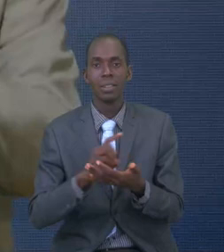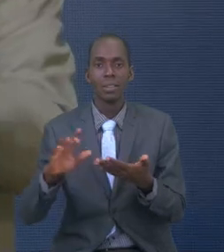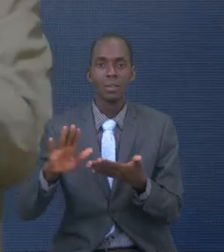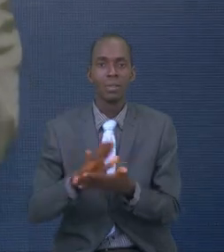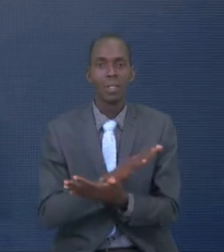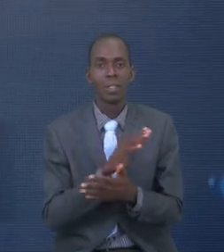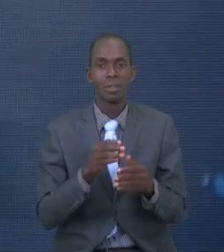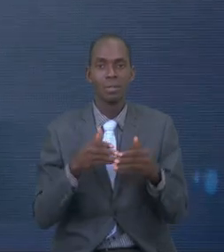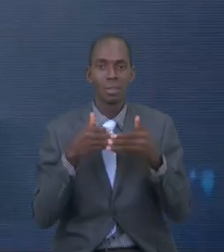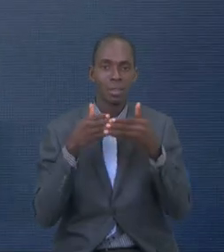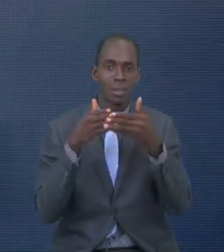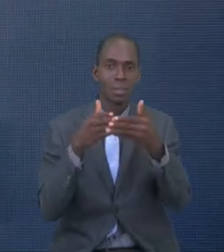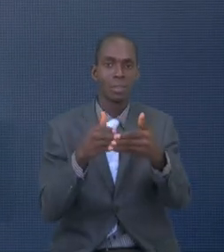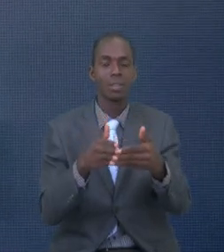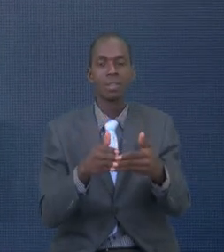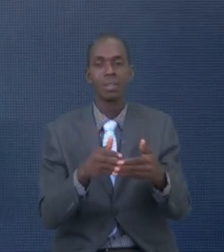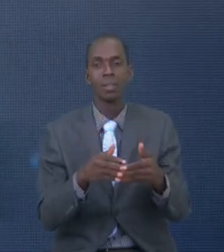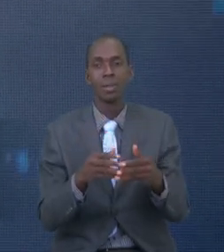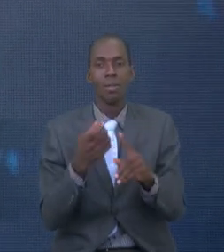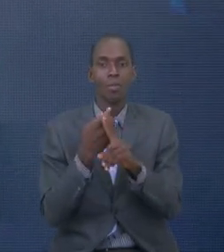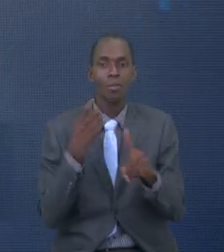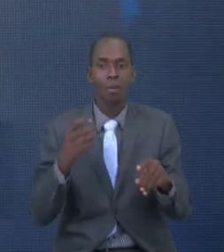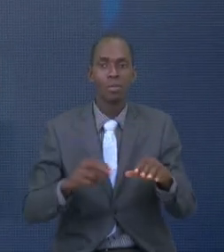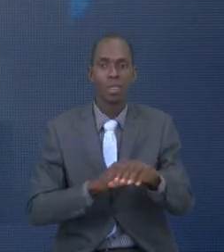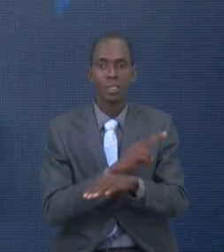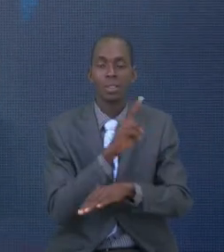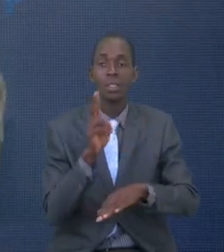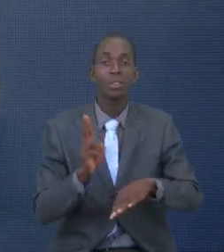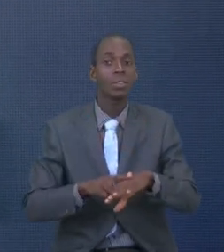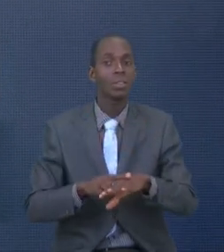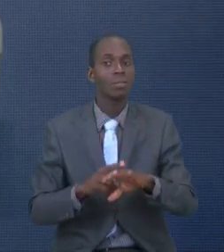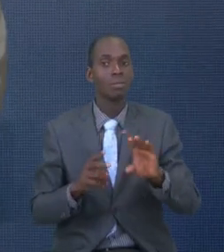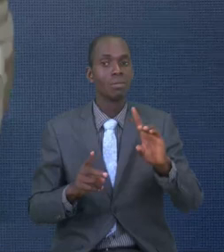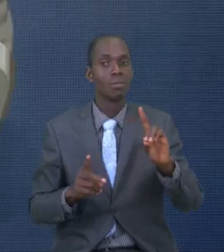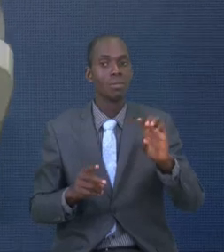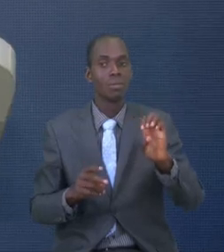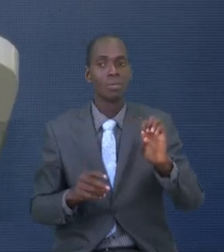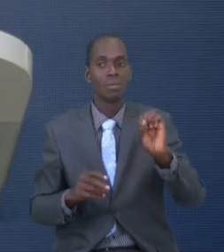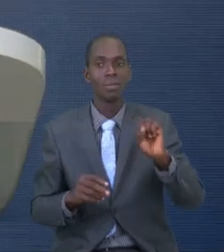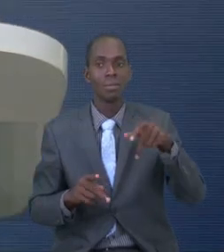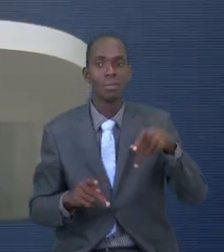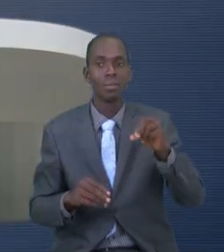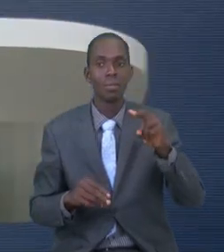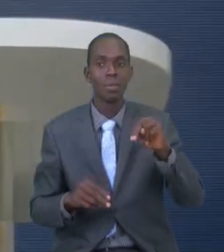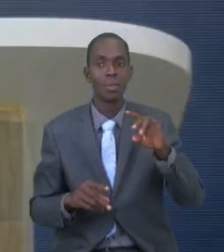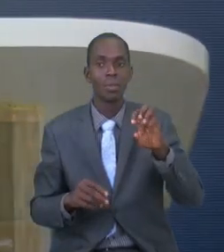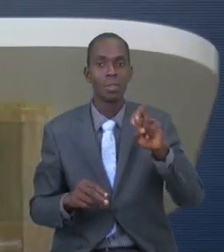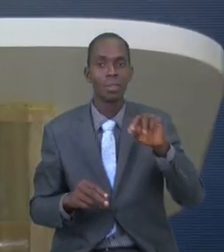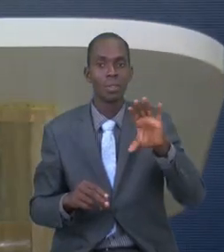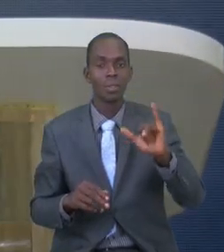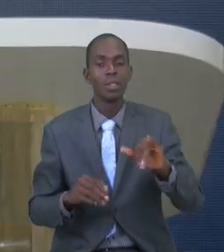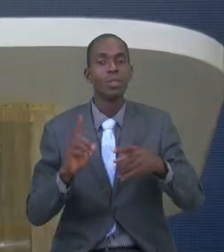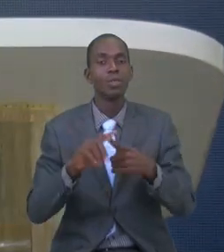for natural despondency, from natural despondency to a new